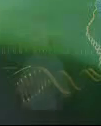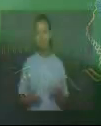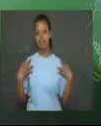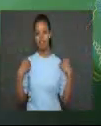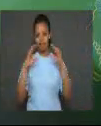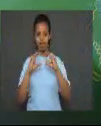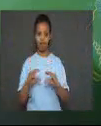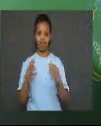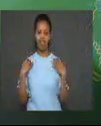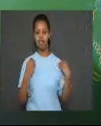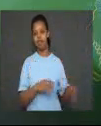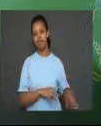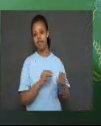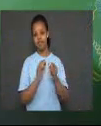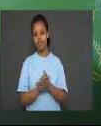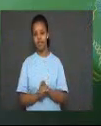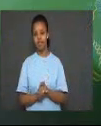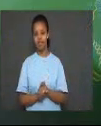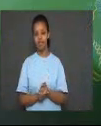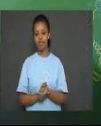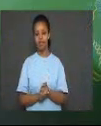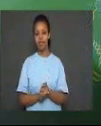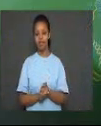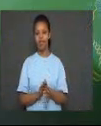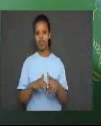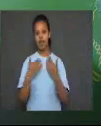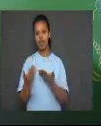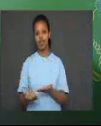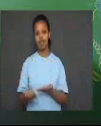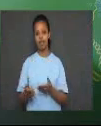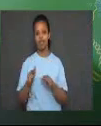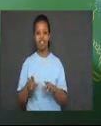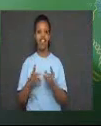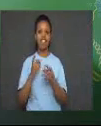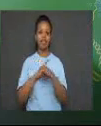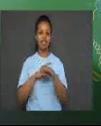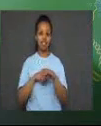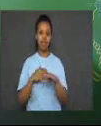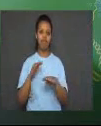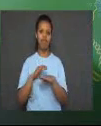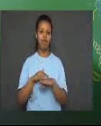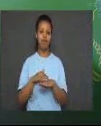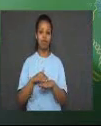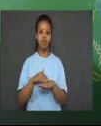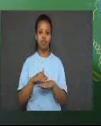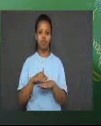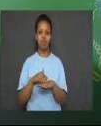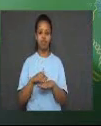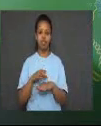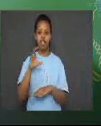Hello, teacher. Hello, students. Welcome to today's lesson